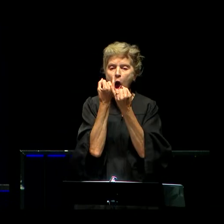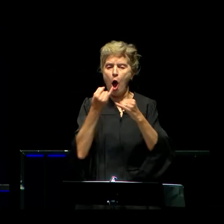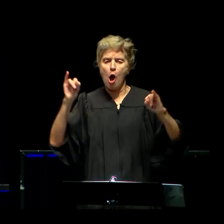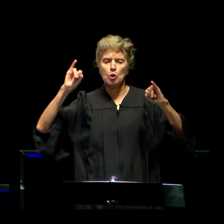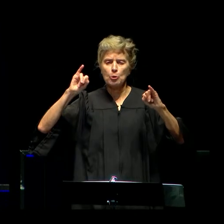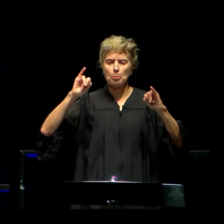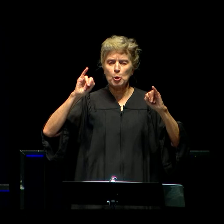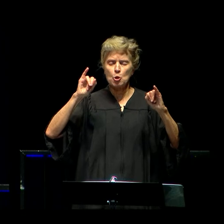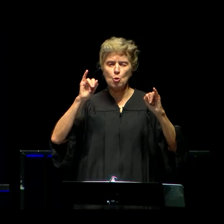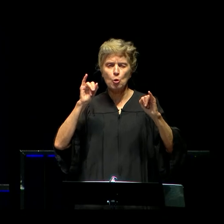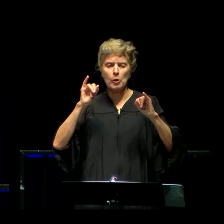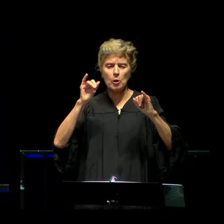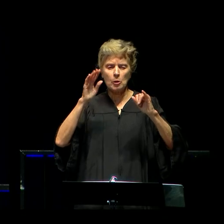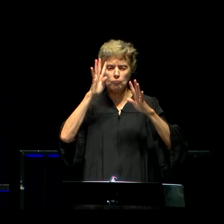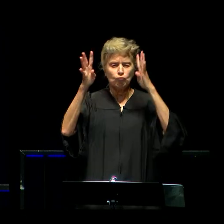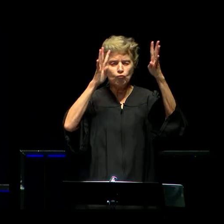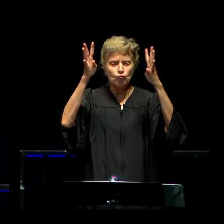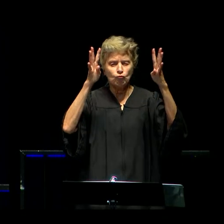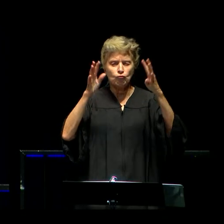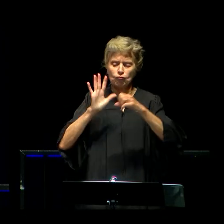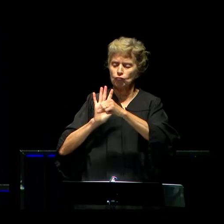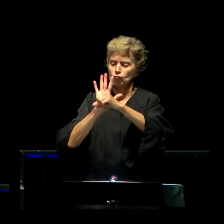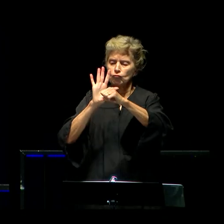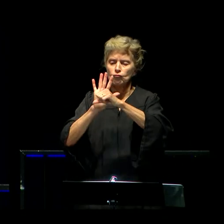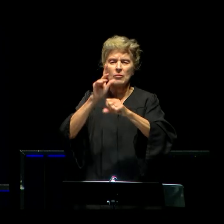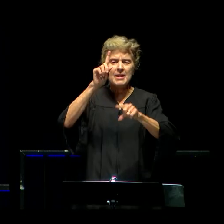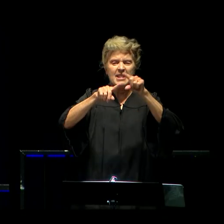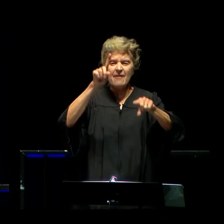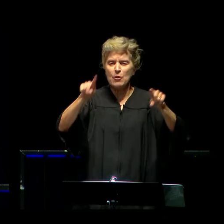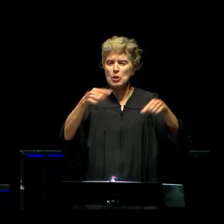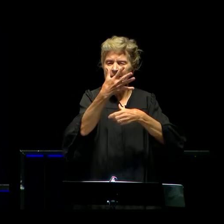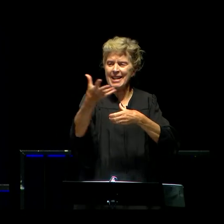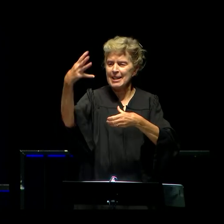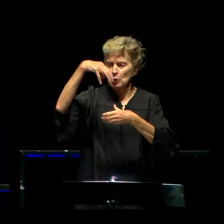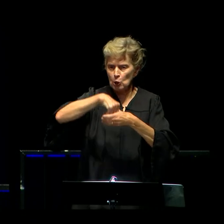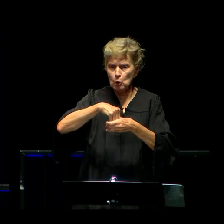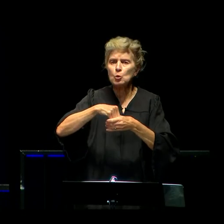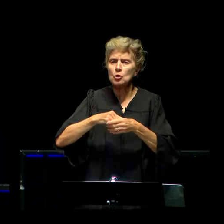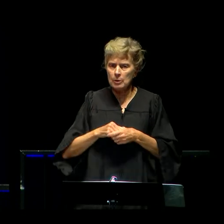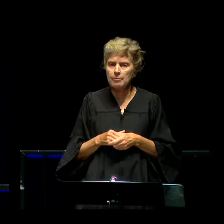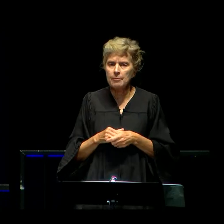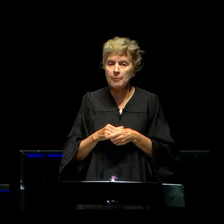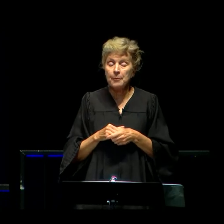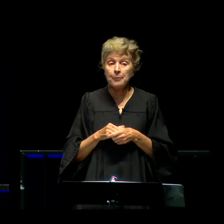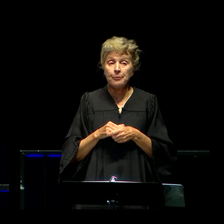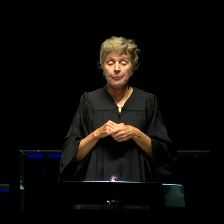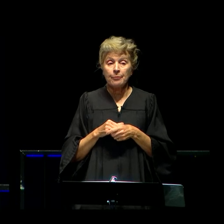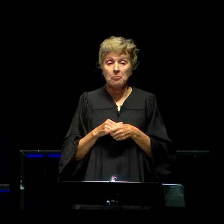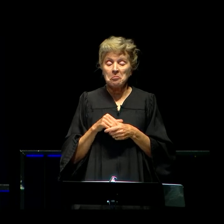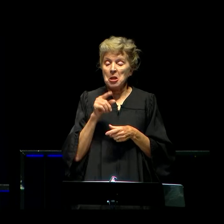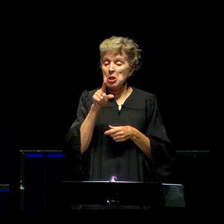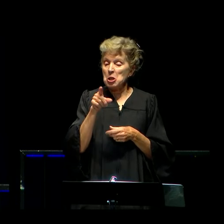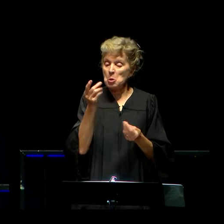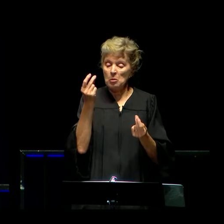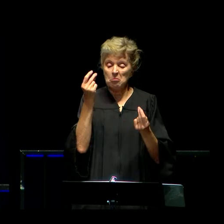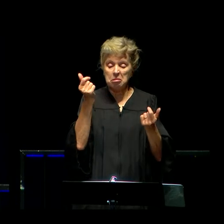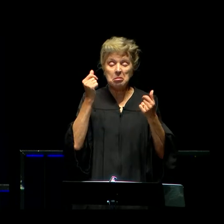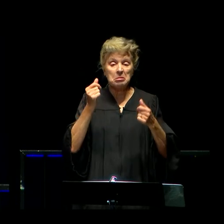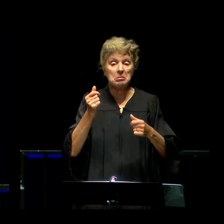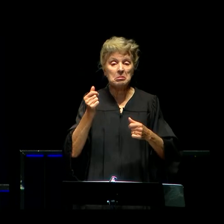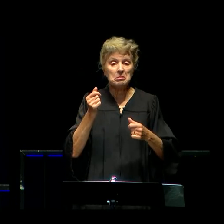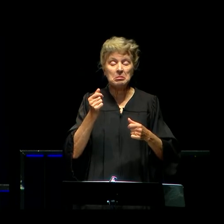muscles, and you championed diversity and inclusion. Without hesitation or